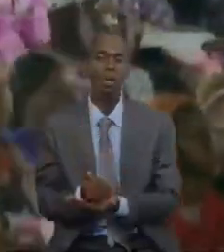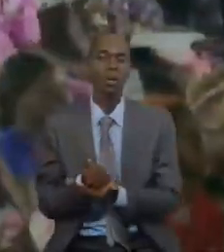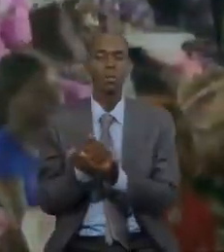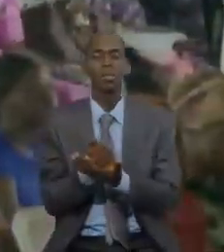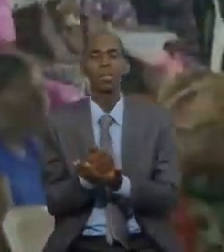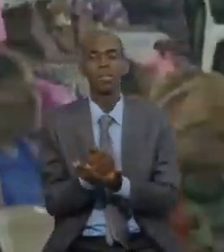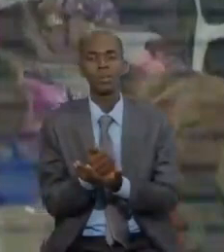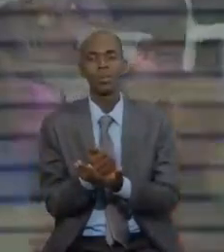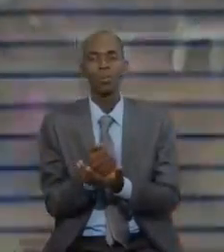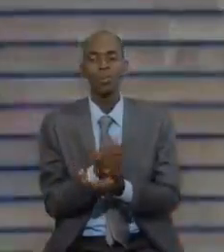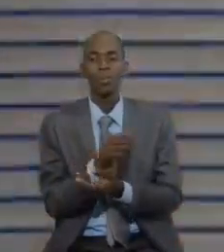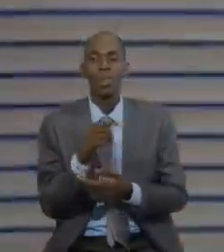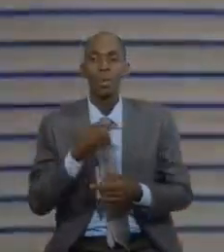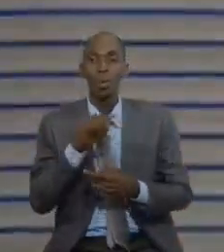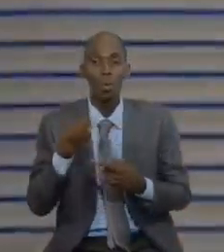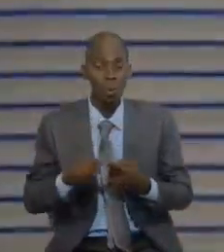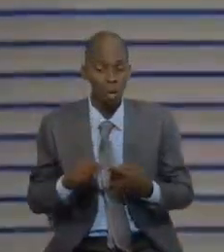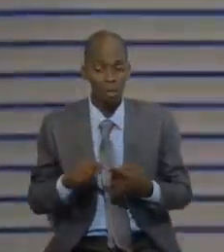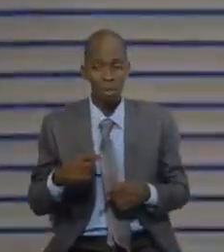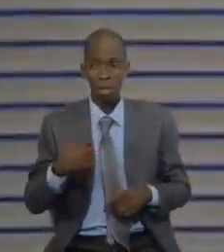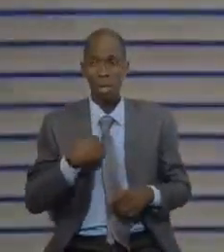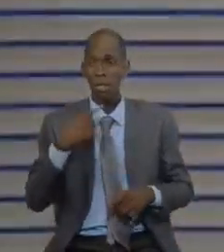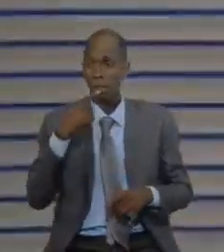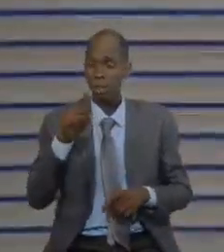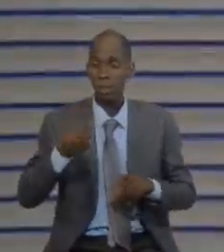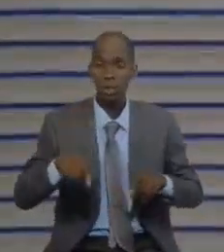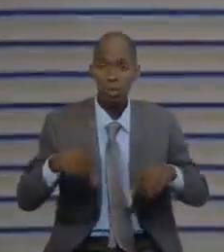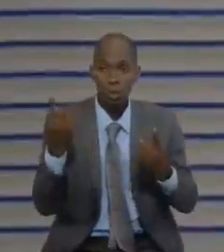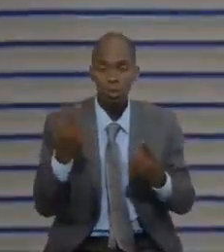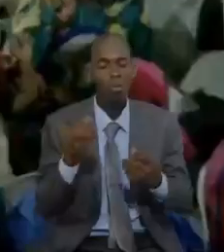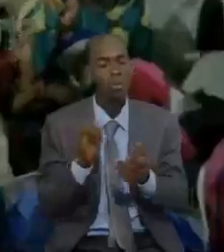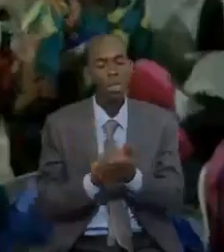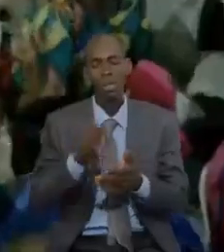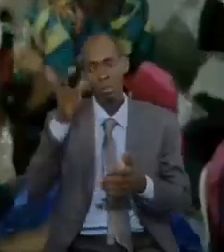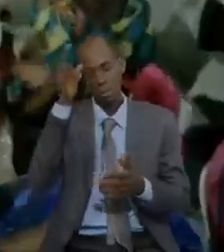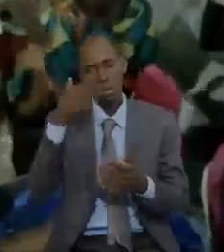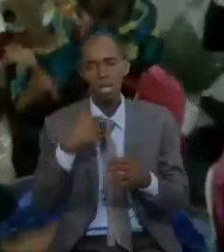When I say go, he's helpless, he has to vanish away.